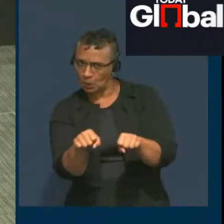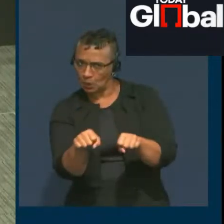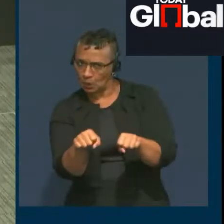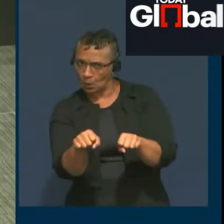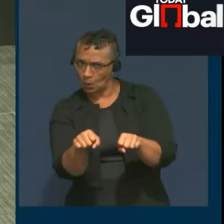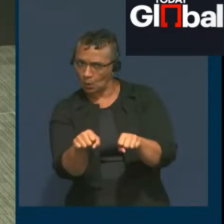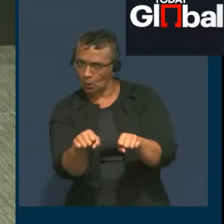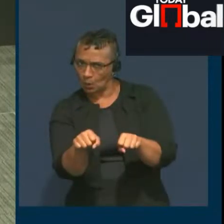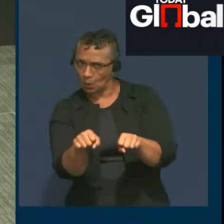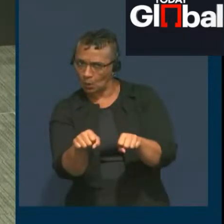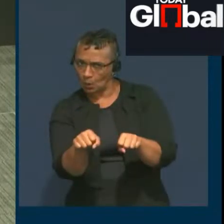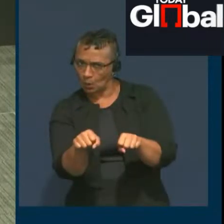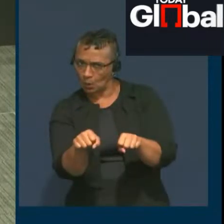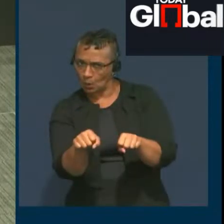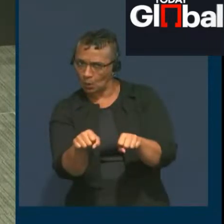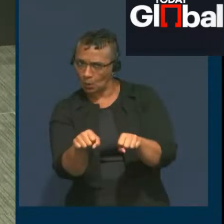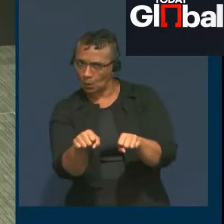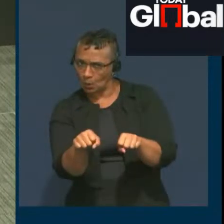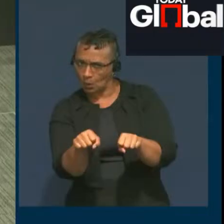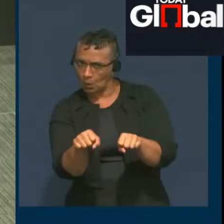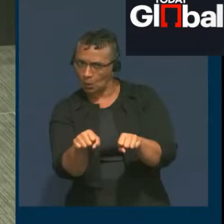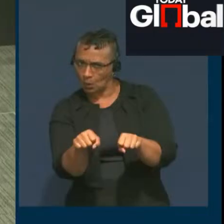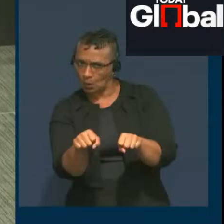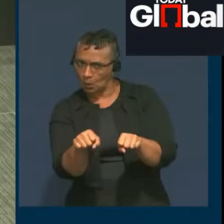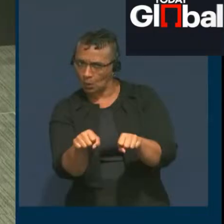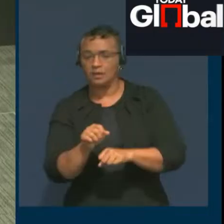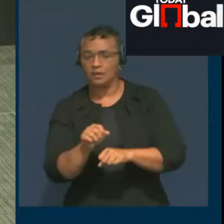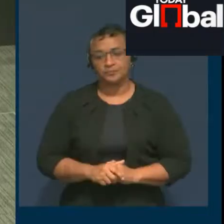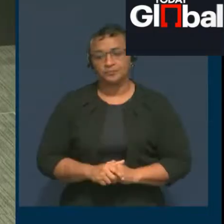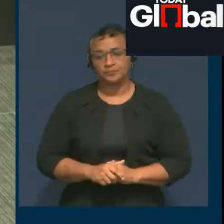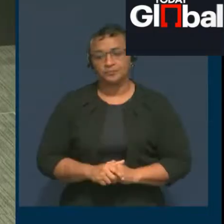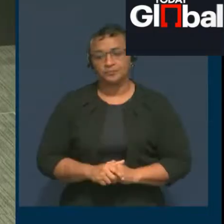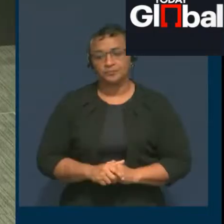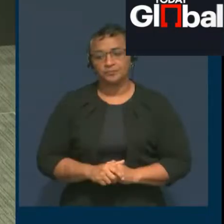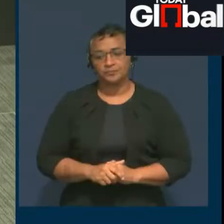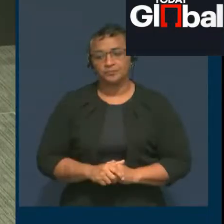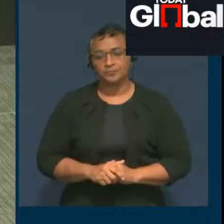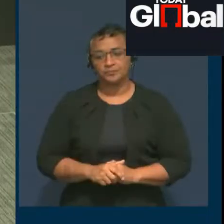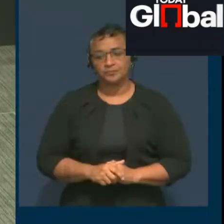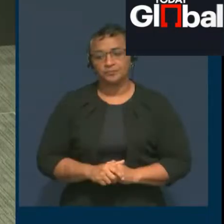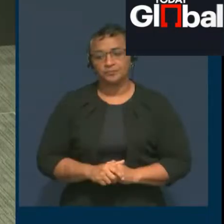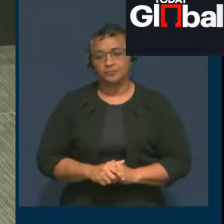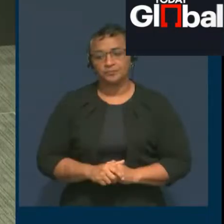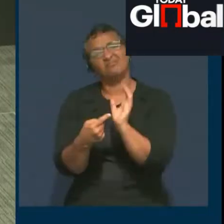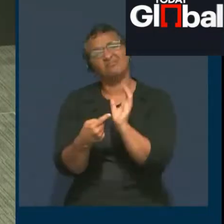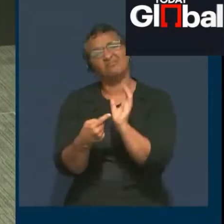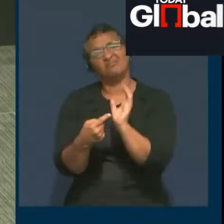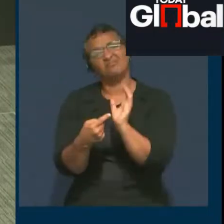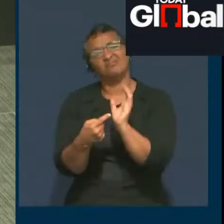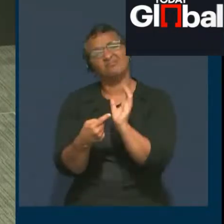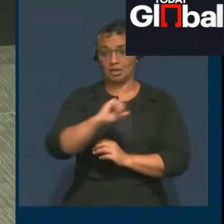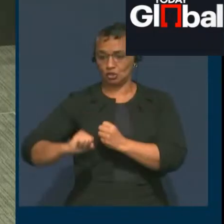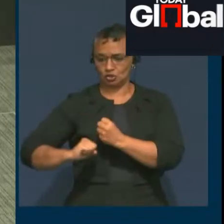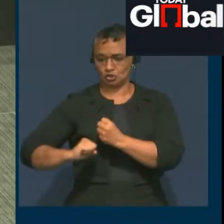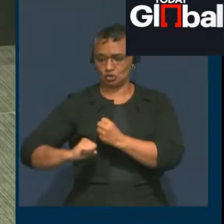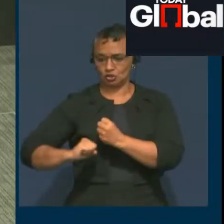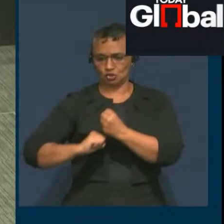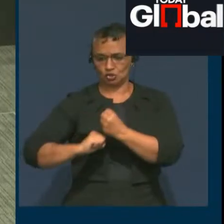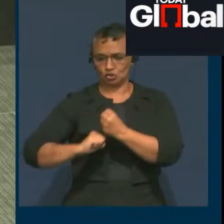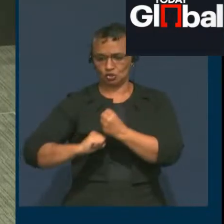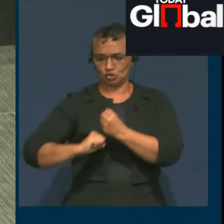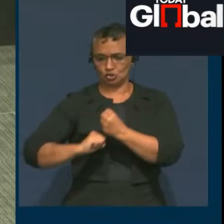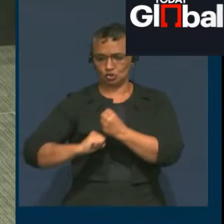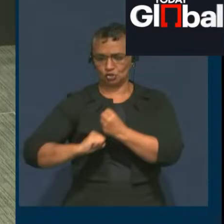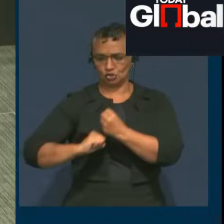When we talk about support given to the National Rights Institute, who provides that